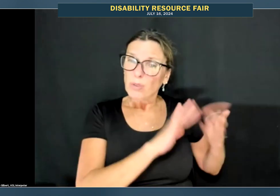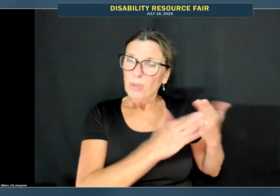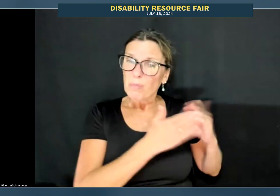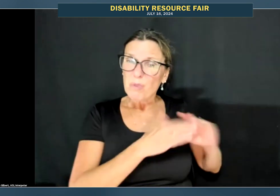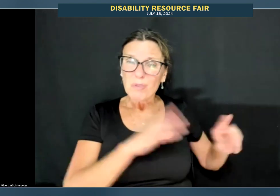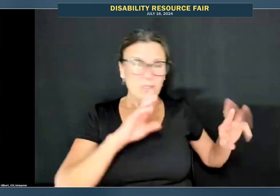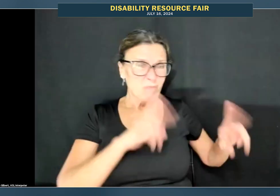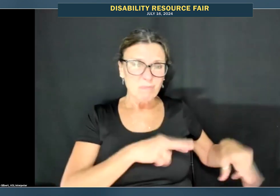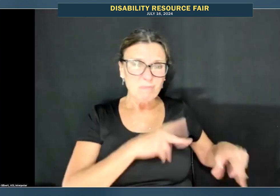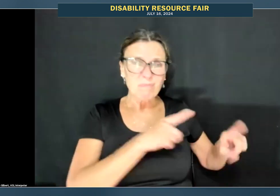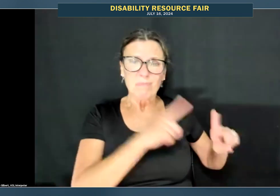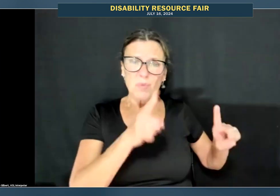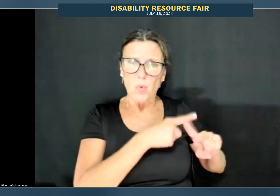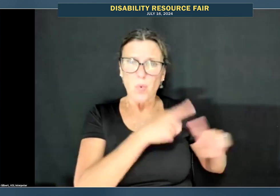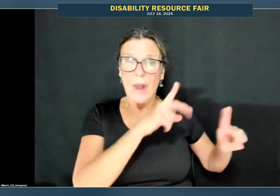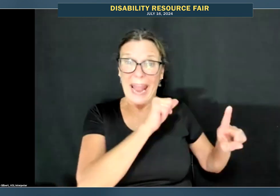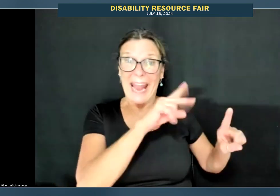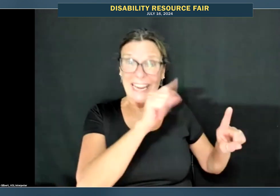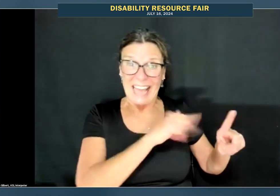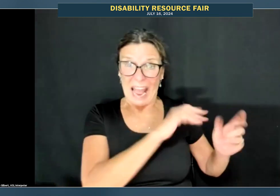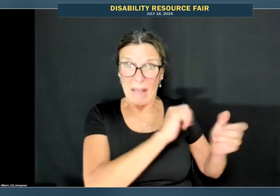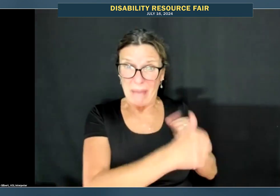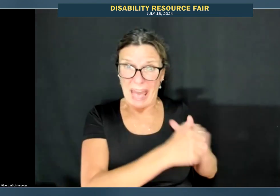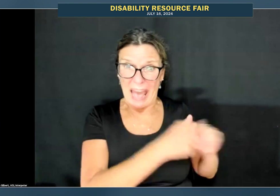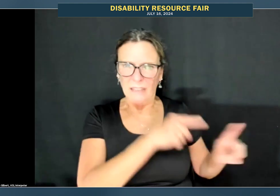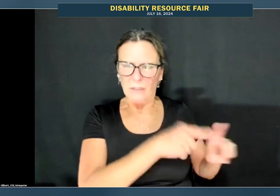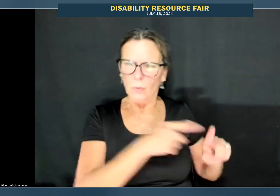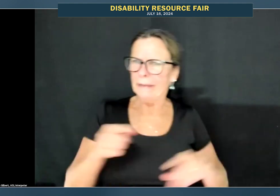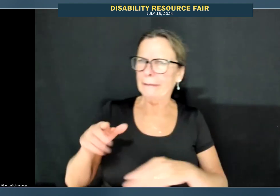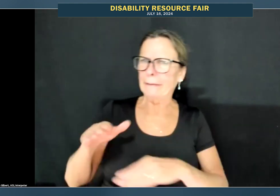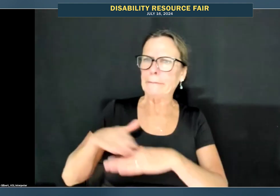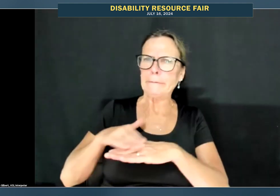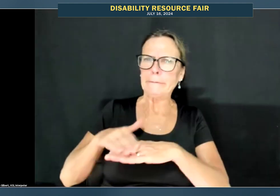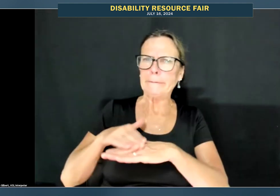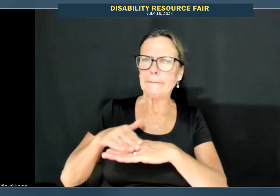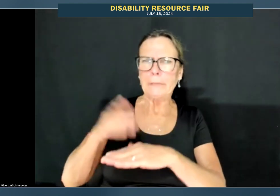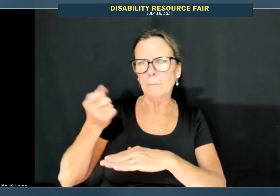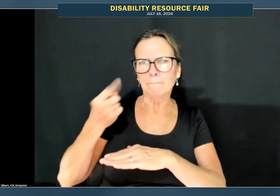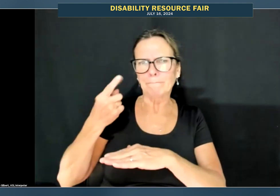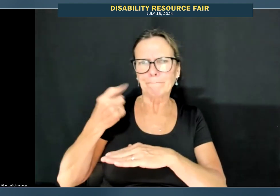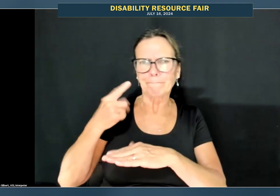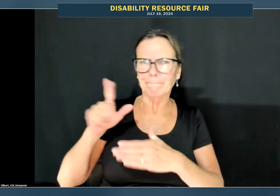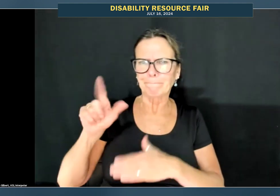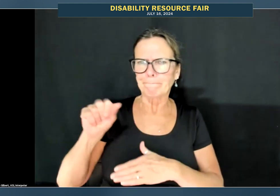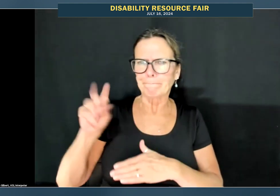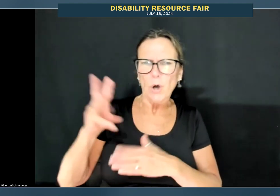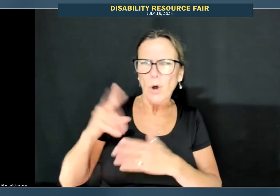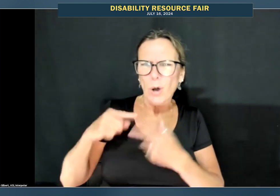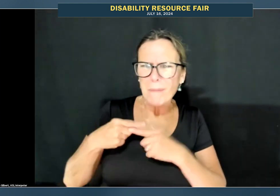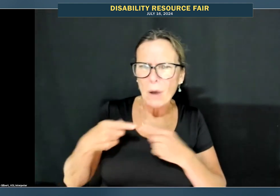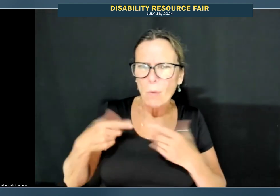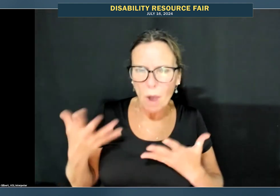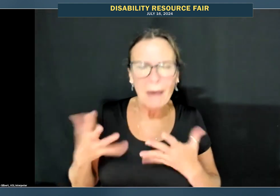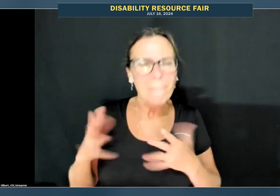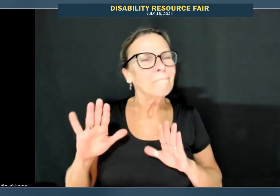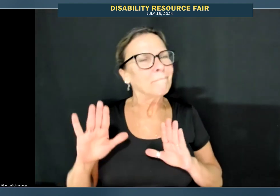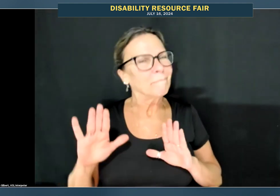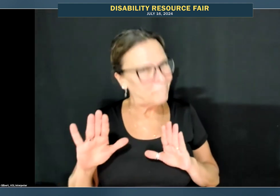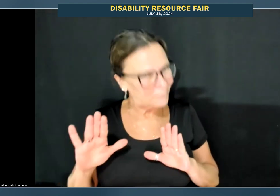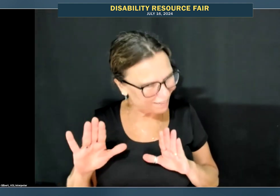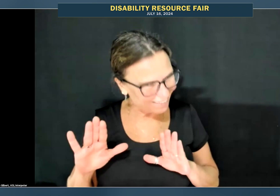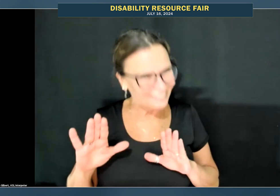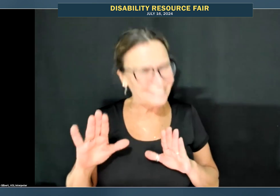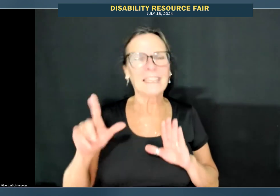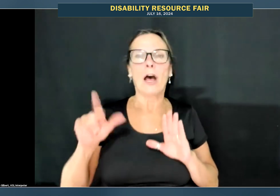passage of the ADA with a first level of understanding of what the law was about. But the law continues